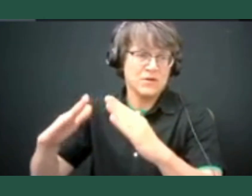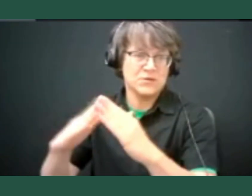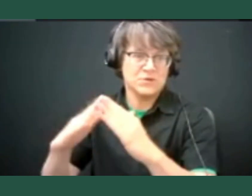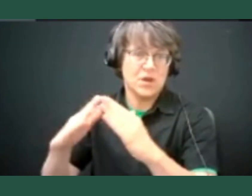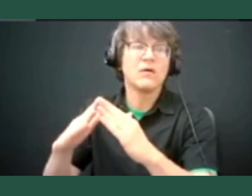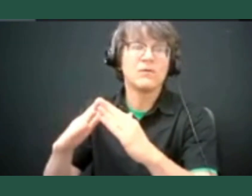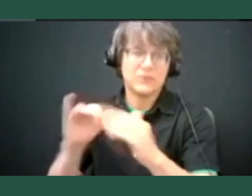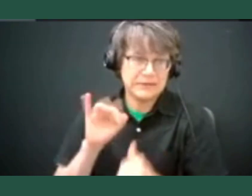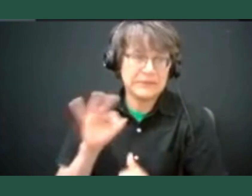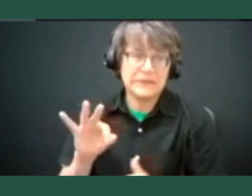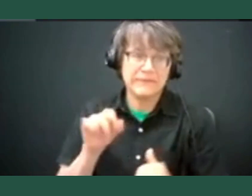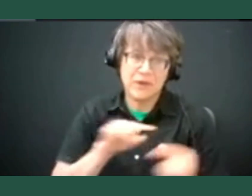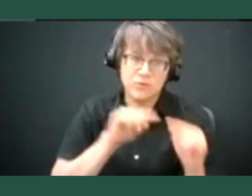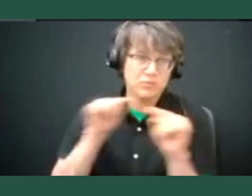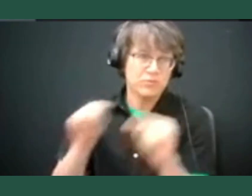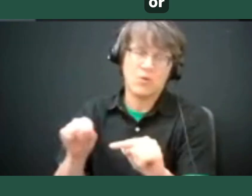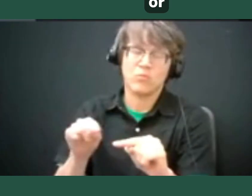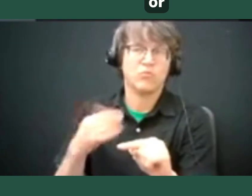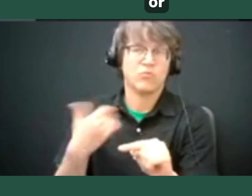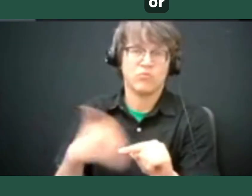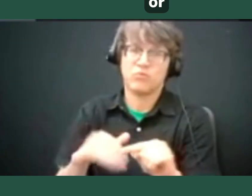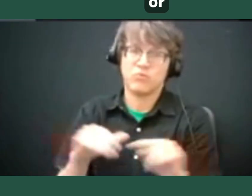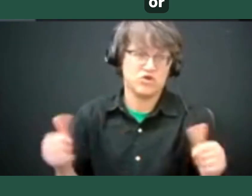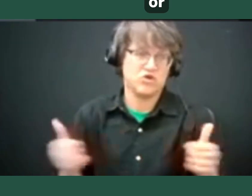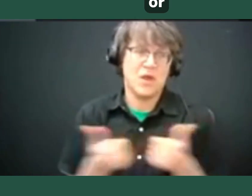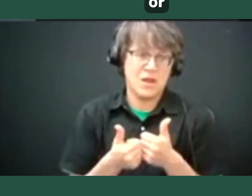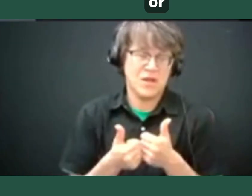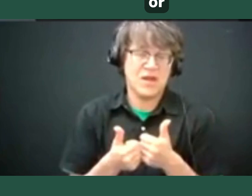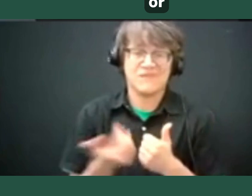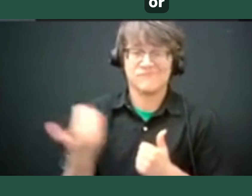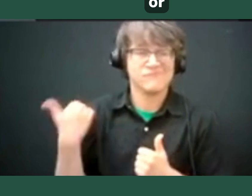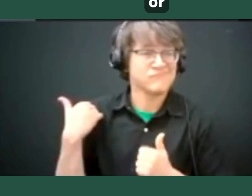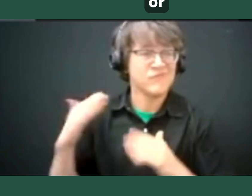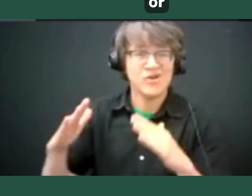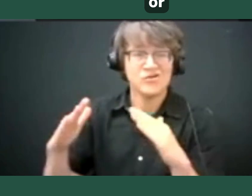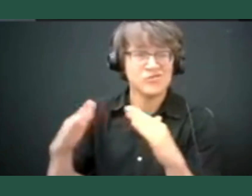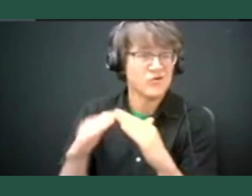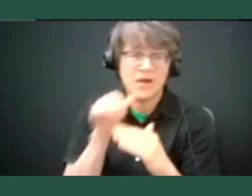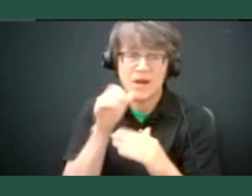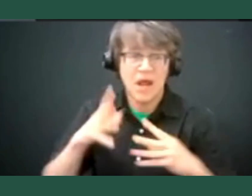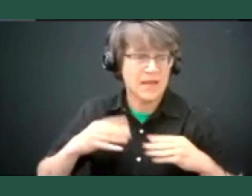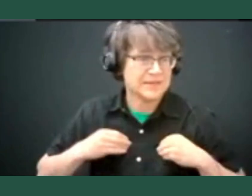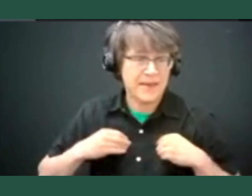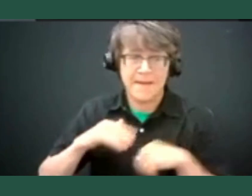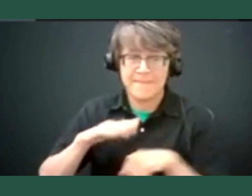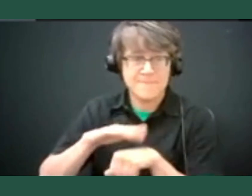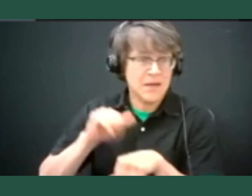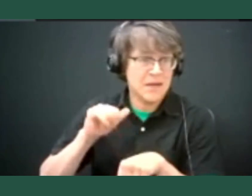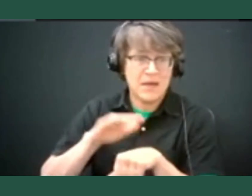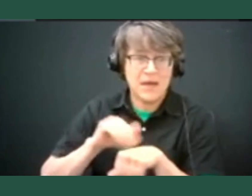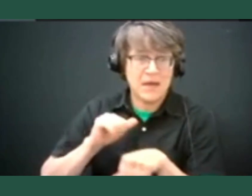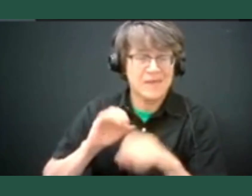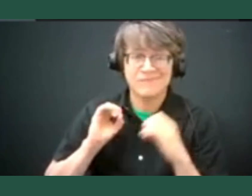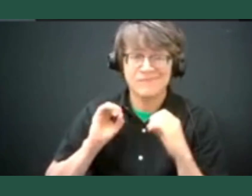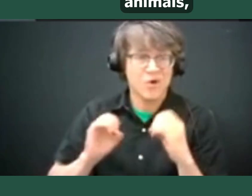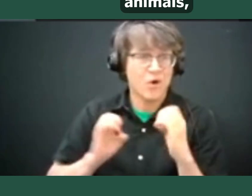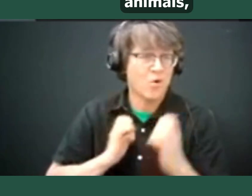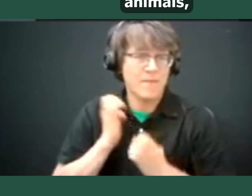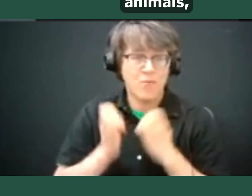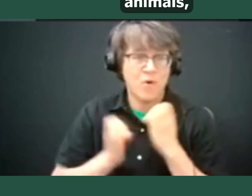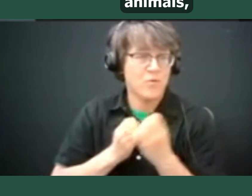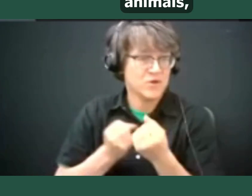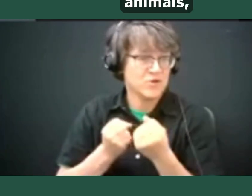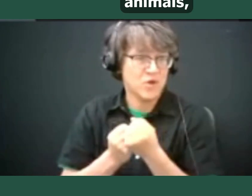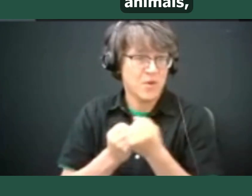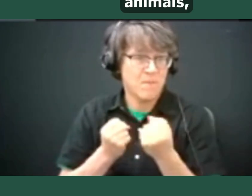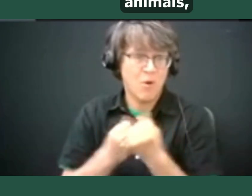been very difficult. At the time, the shelters were not taking pets or any emotional support animals. They may